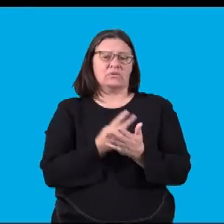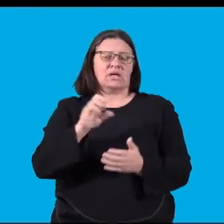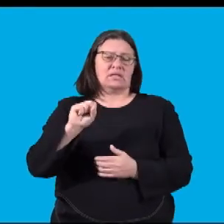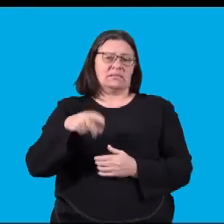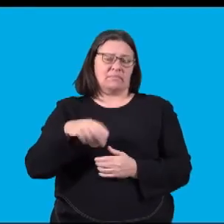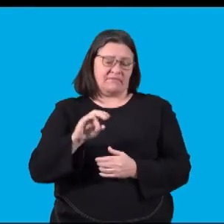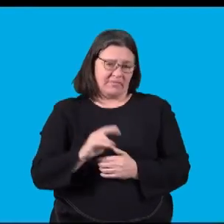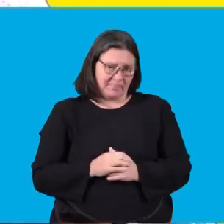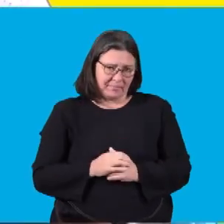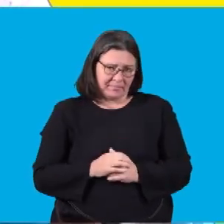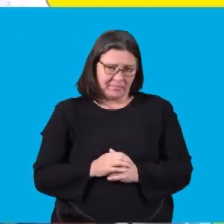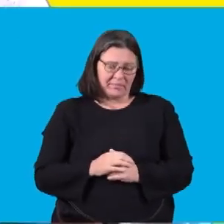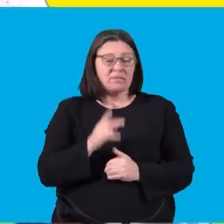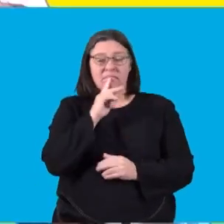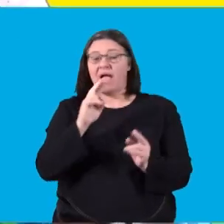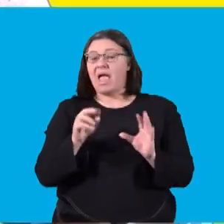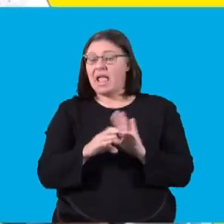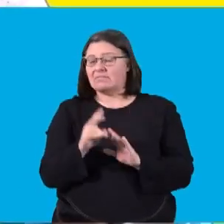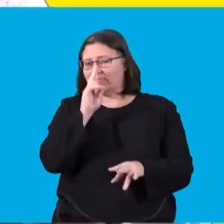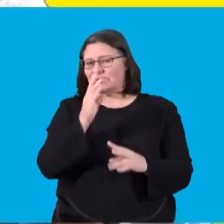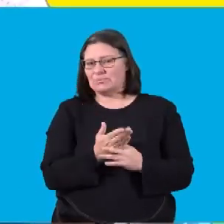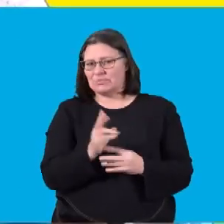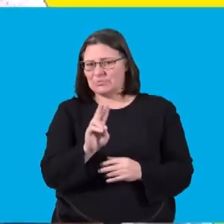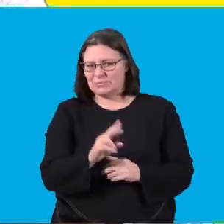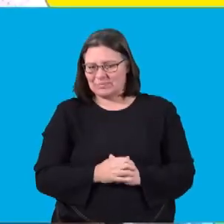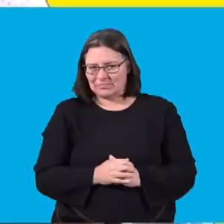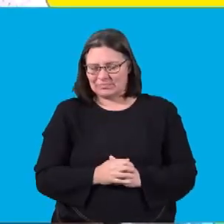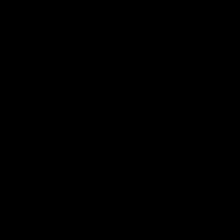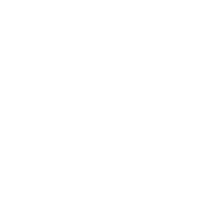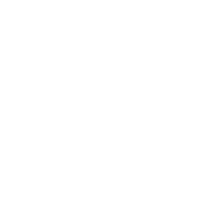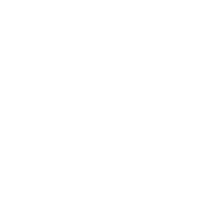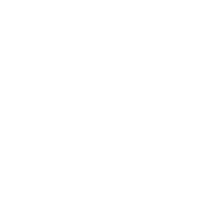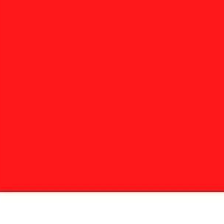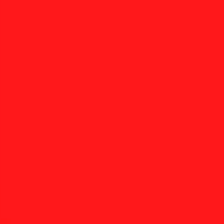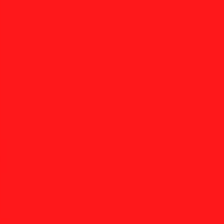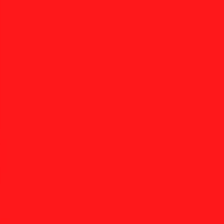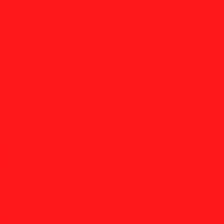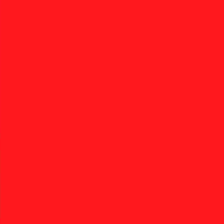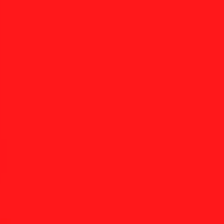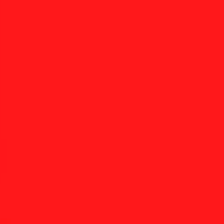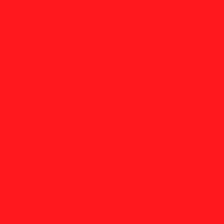financial position. We're going to go for an ad break, and I'll see you shortly.